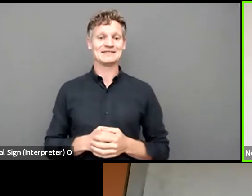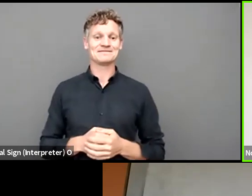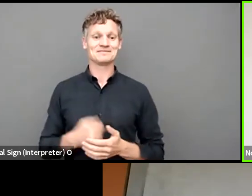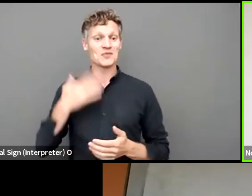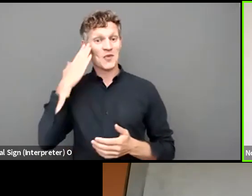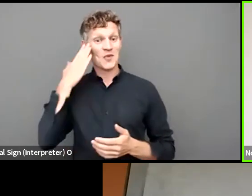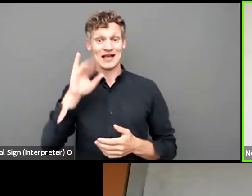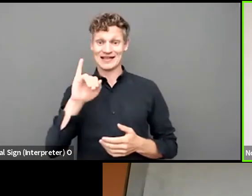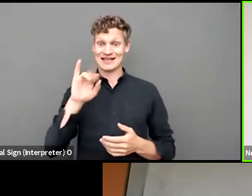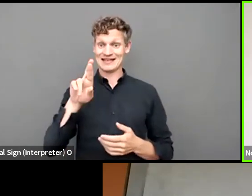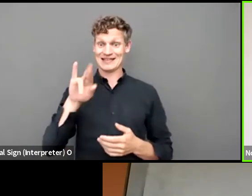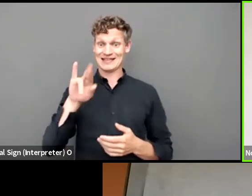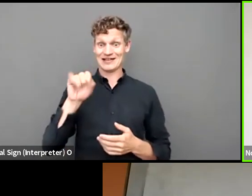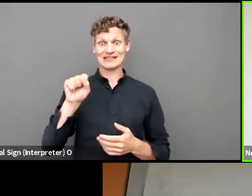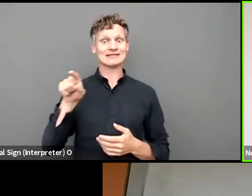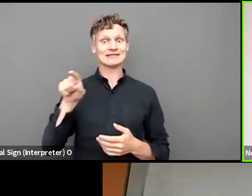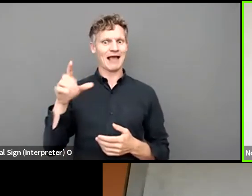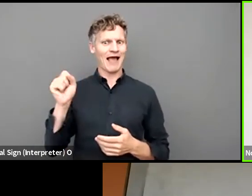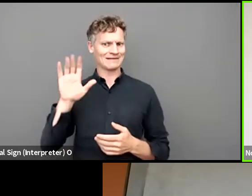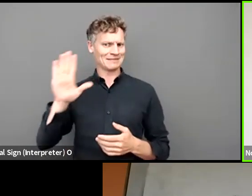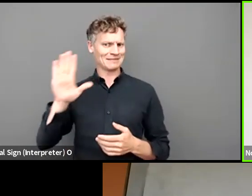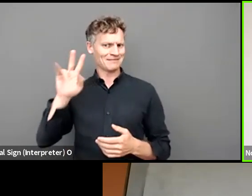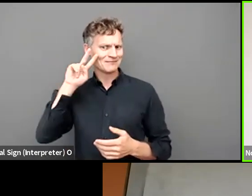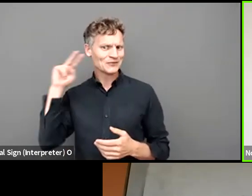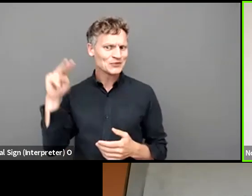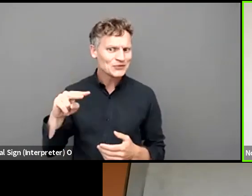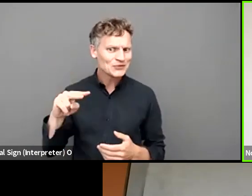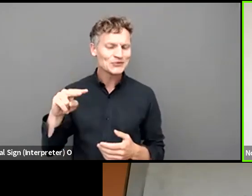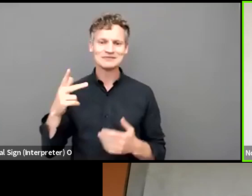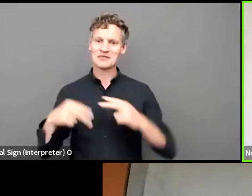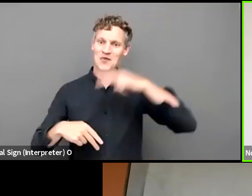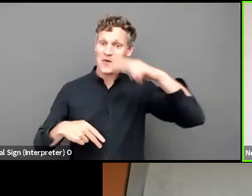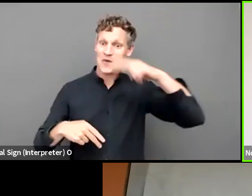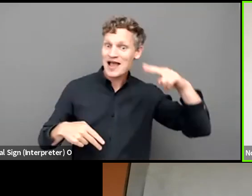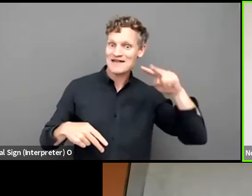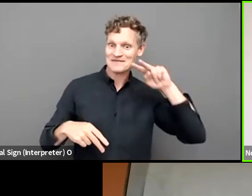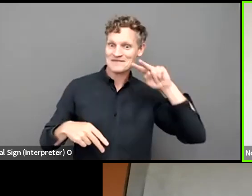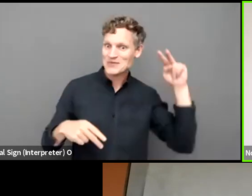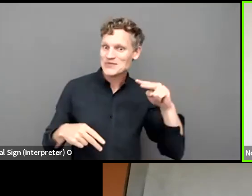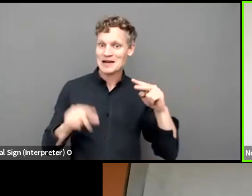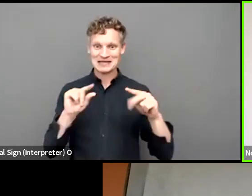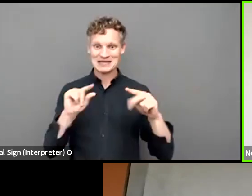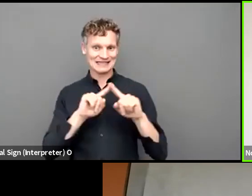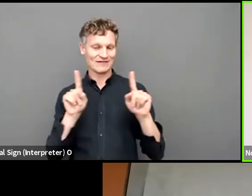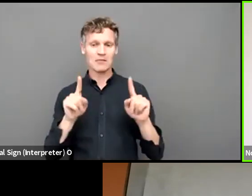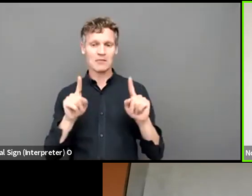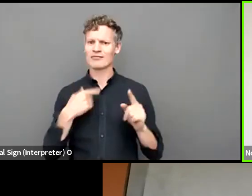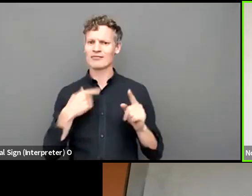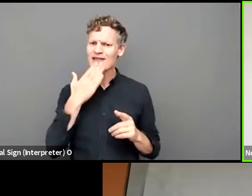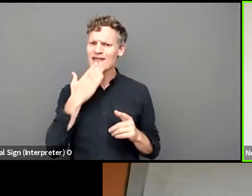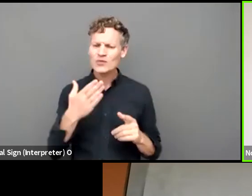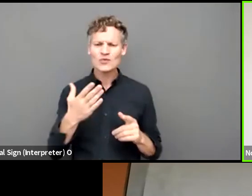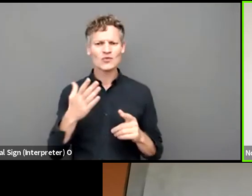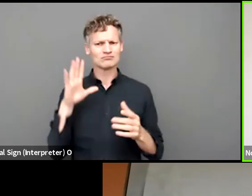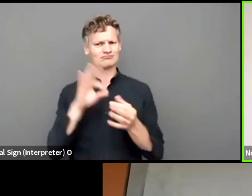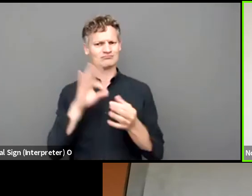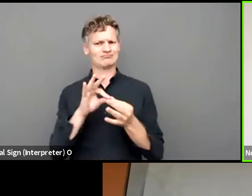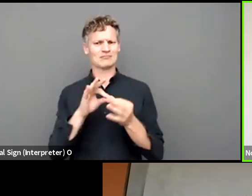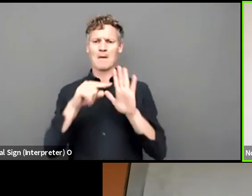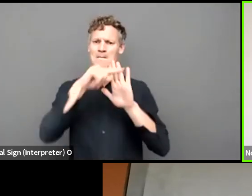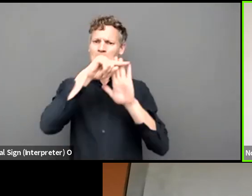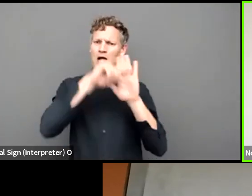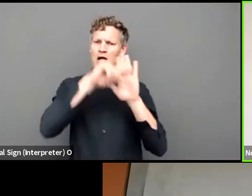a behavioral economist. But thank you for emphasizing the role of policy formulation from a government perspective, but also